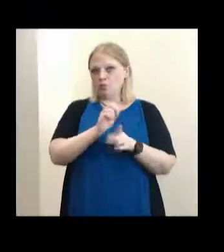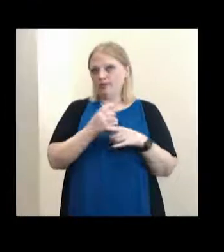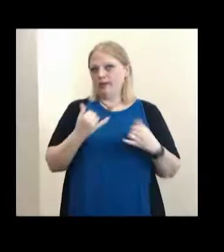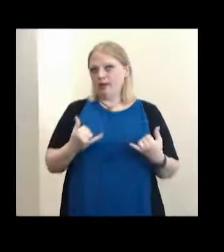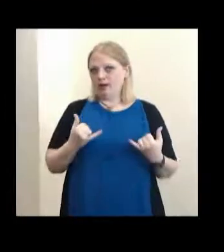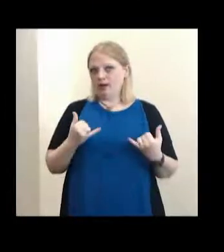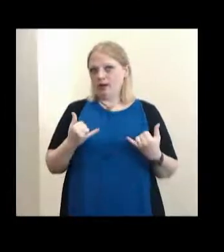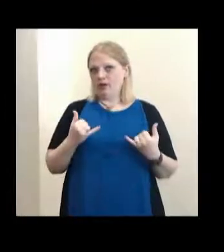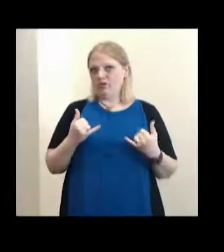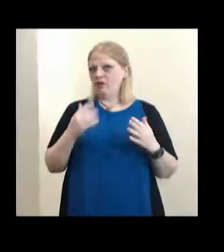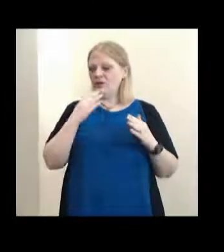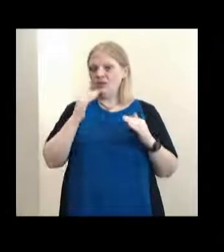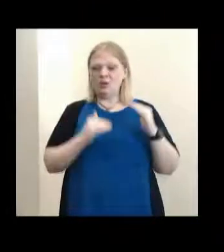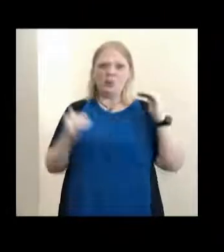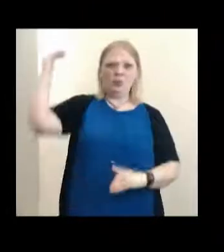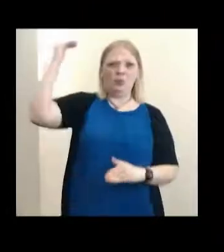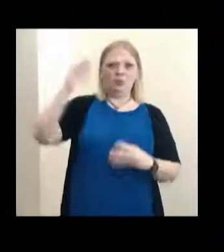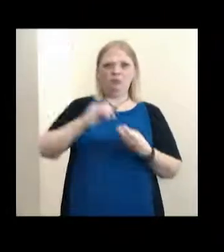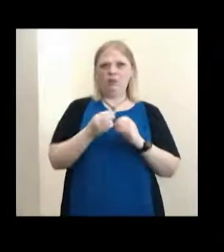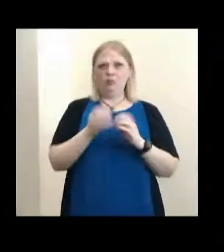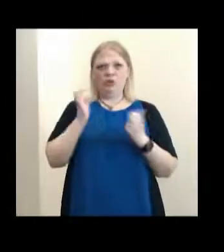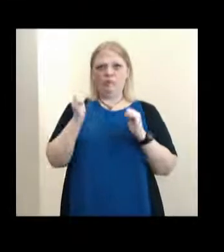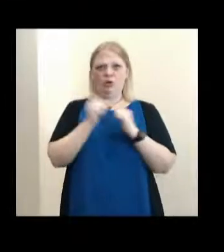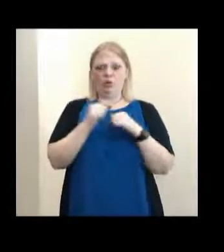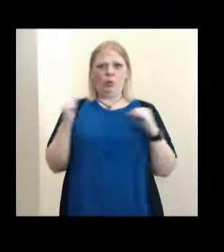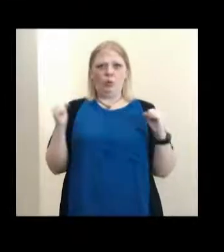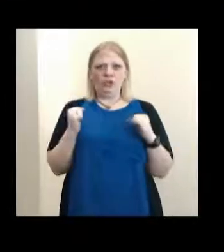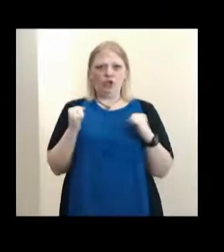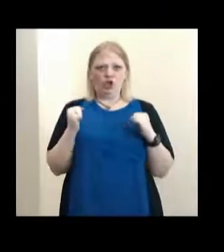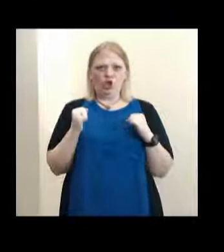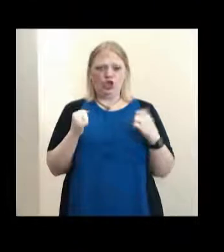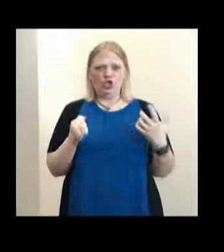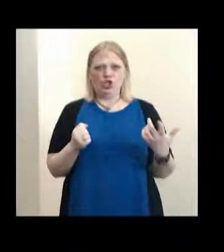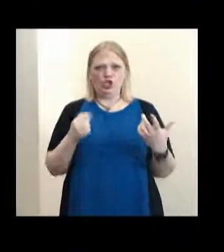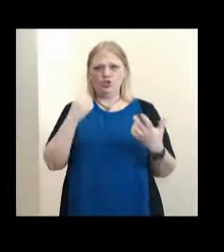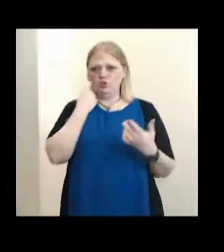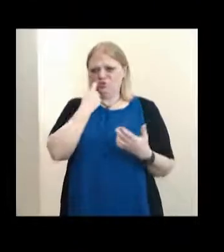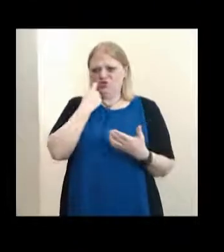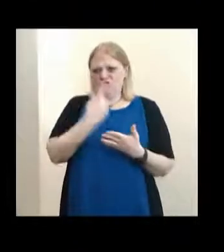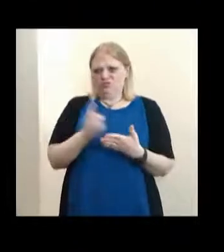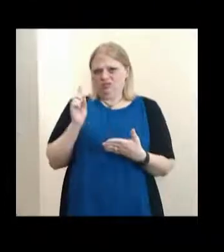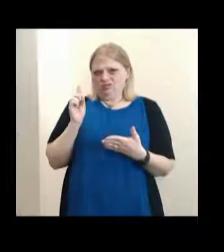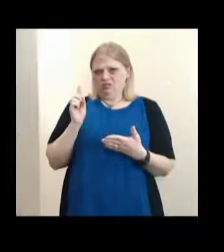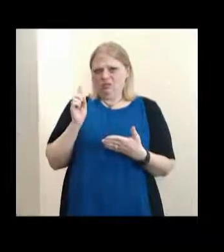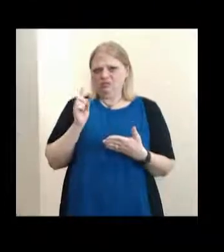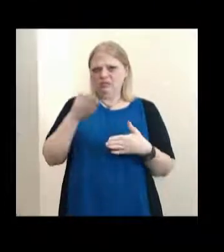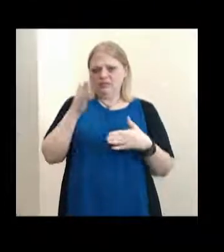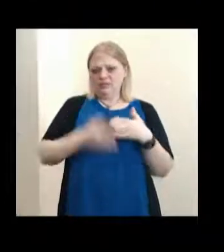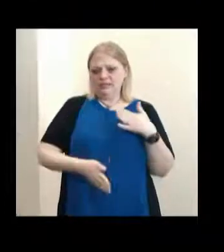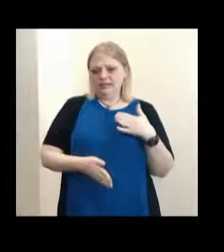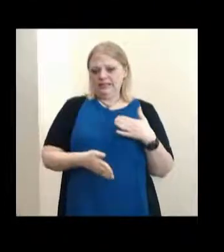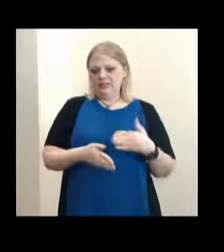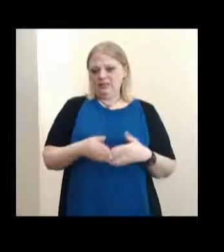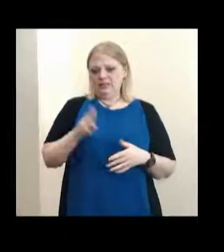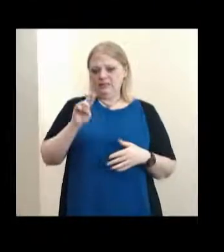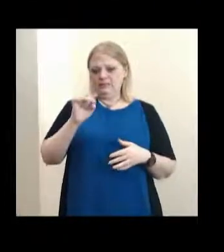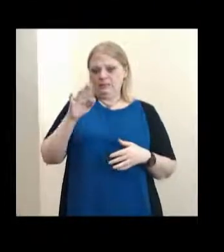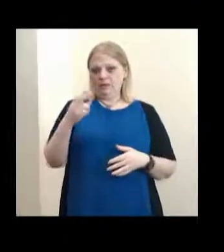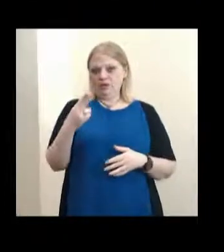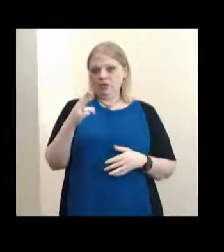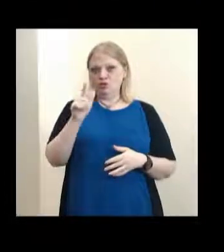higher numbers than what we saw in the winter. So this past week, ending on